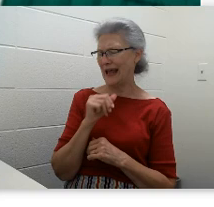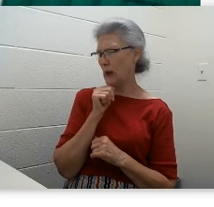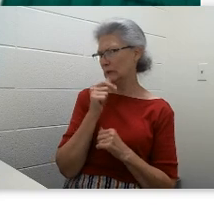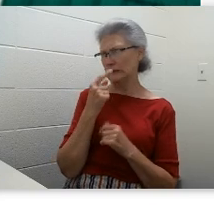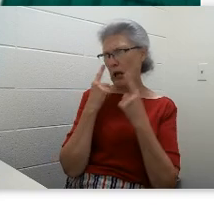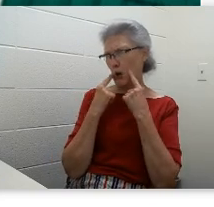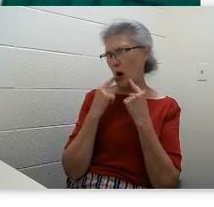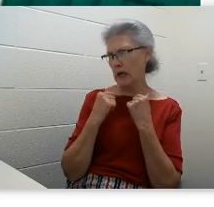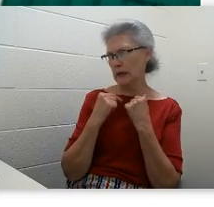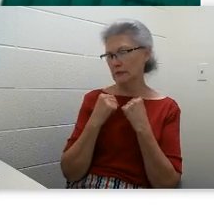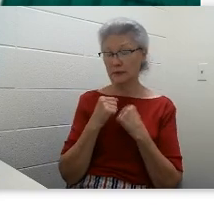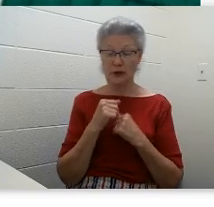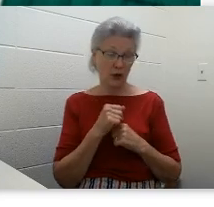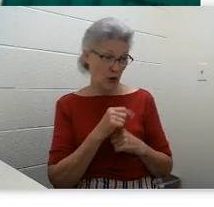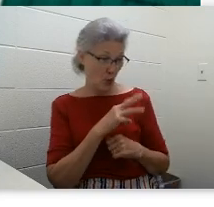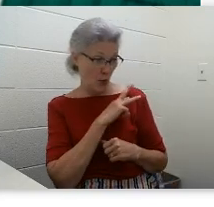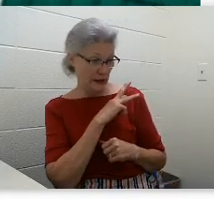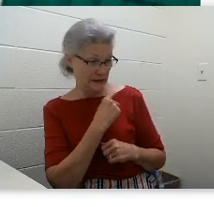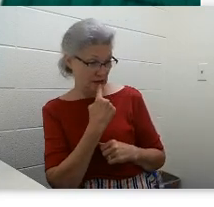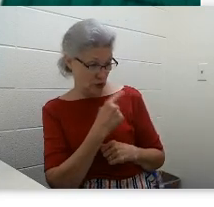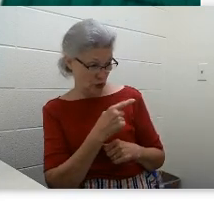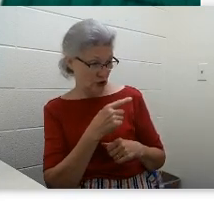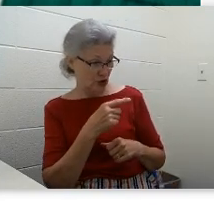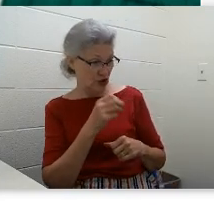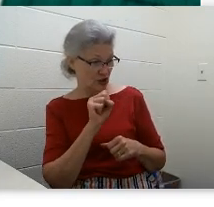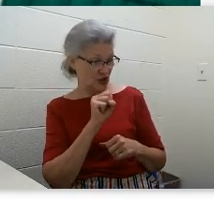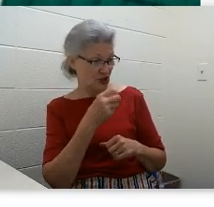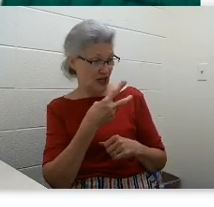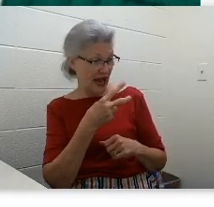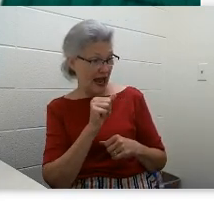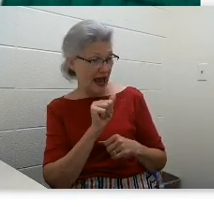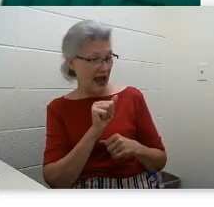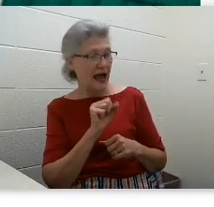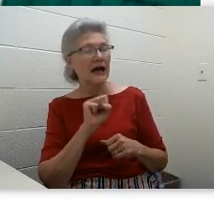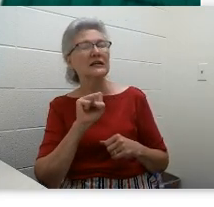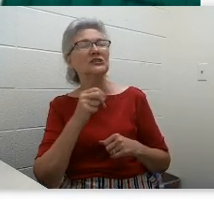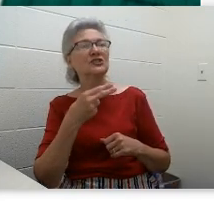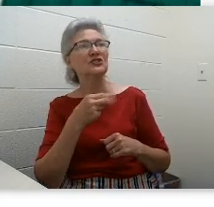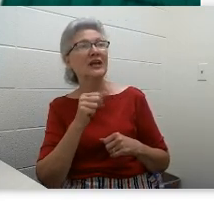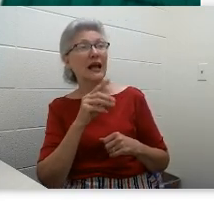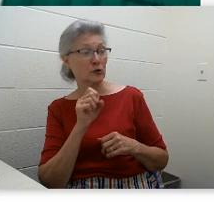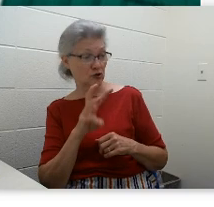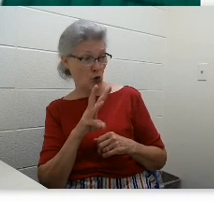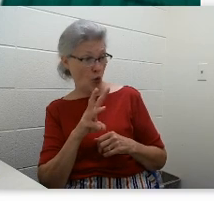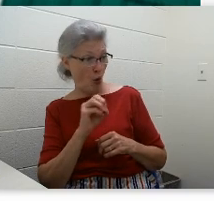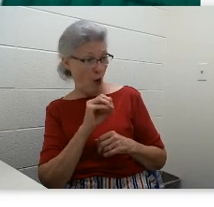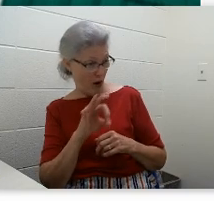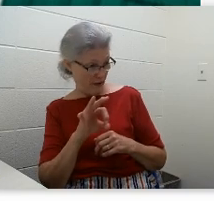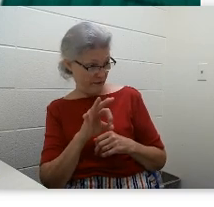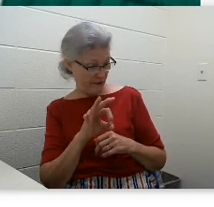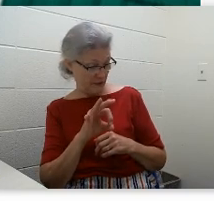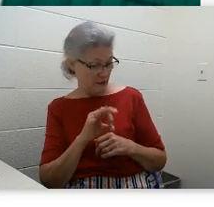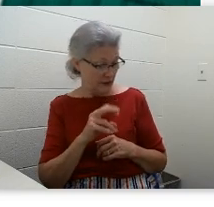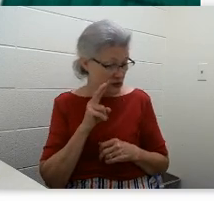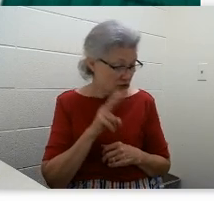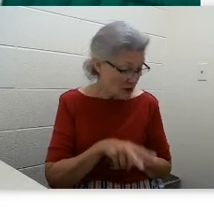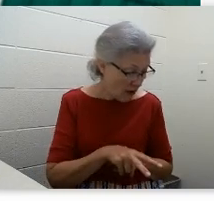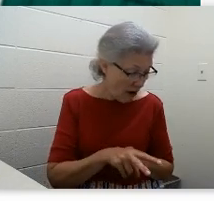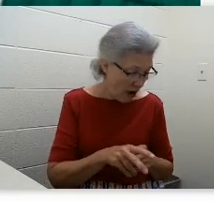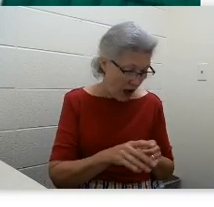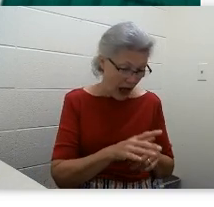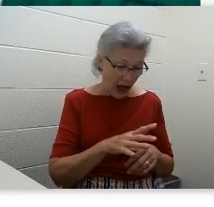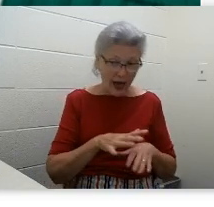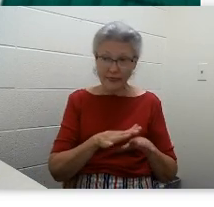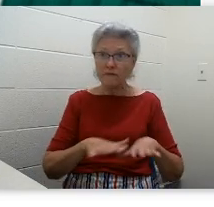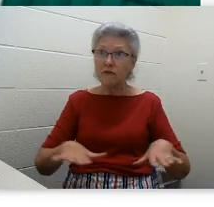"It has come off?" "Yes." Then Wendy saw the shadow on the floor, looking so draggled, and she was frightfully sorry